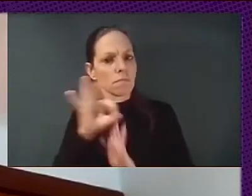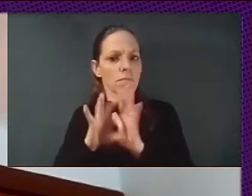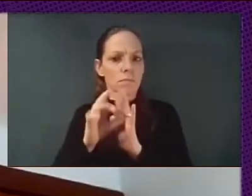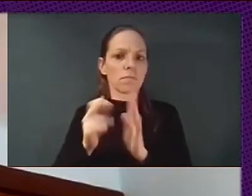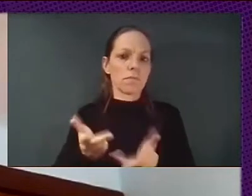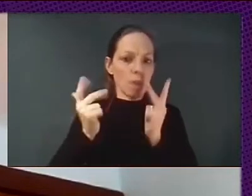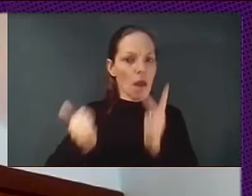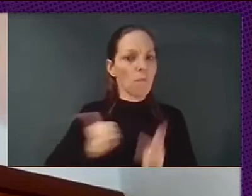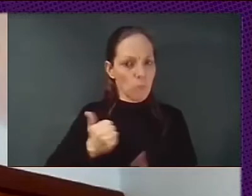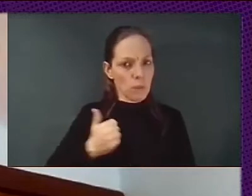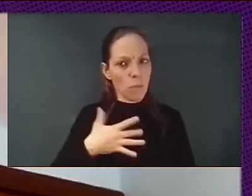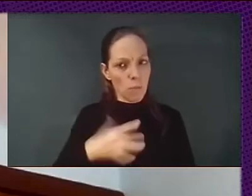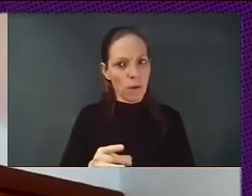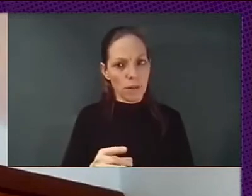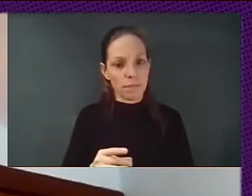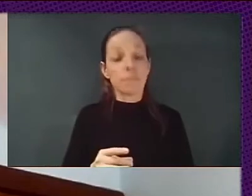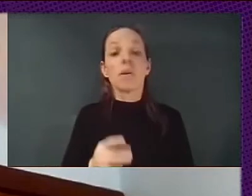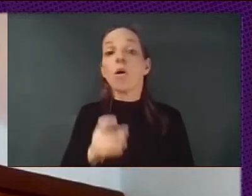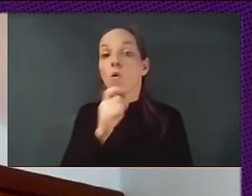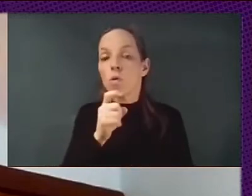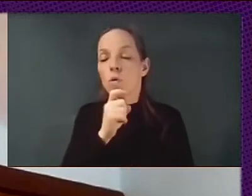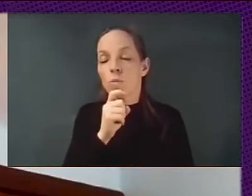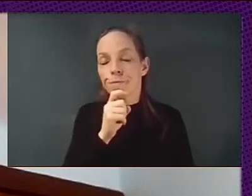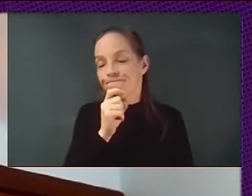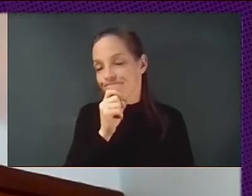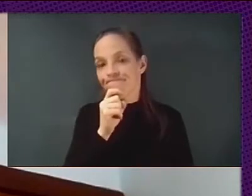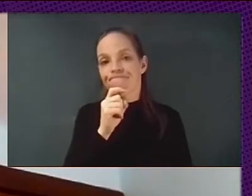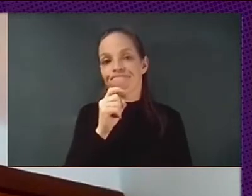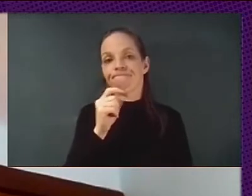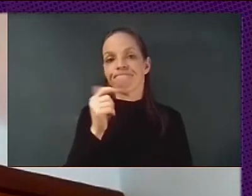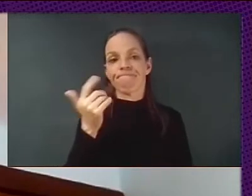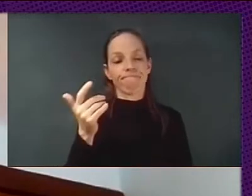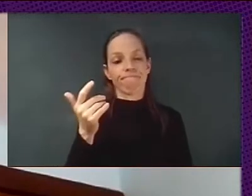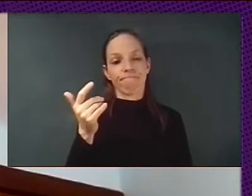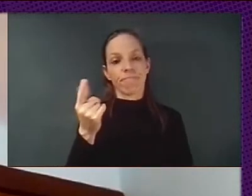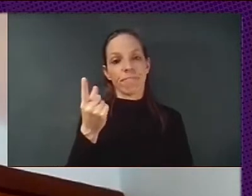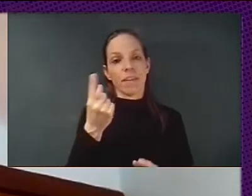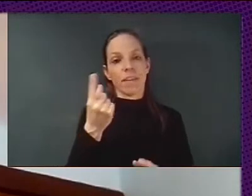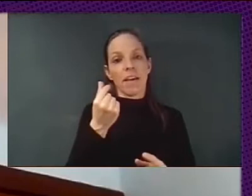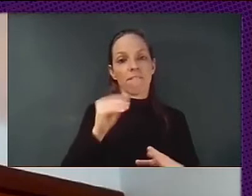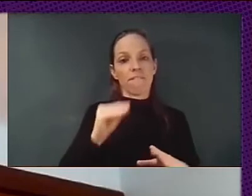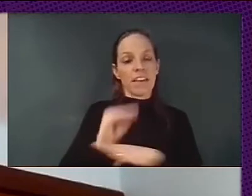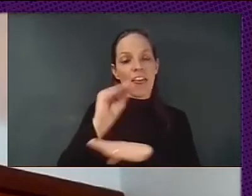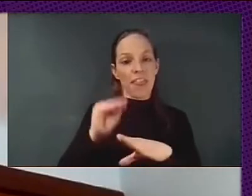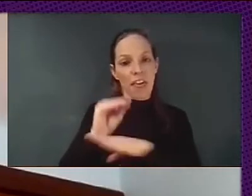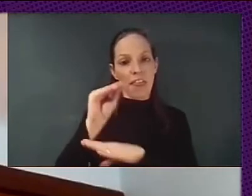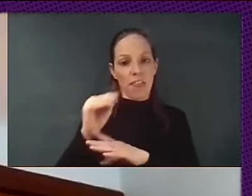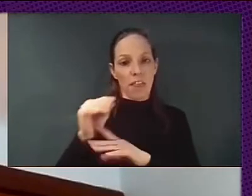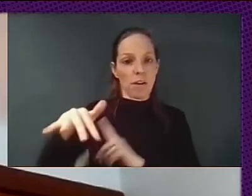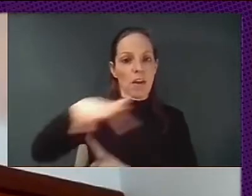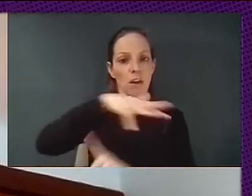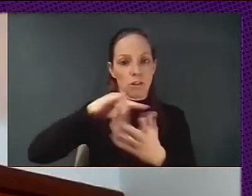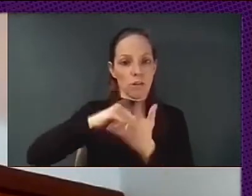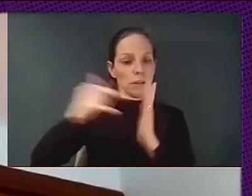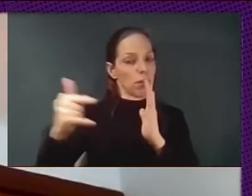need to change the way we fund the tech ecosystem, which would mean that we have to put heavy pressure on